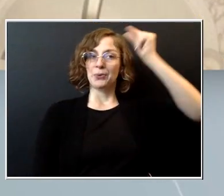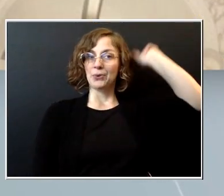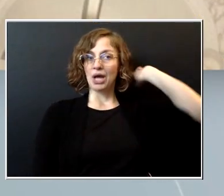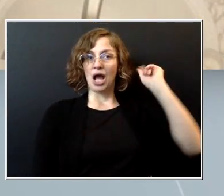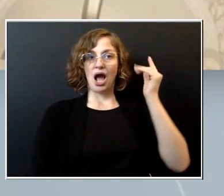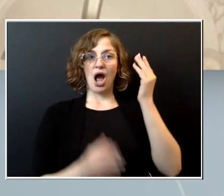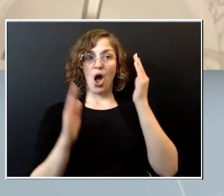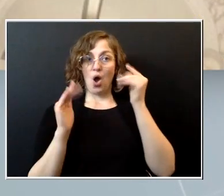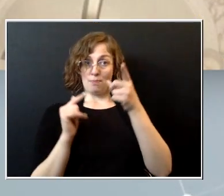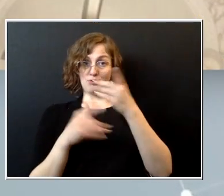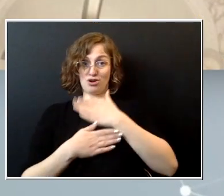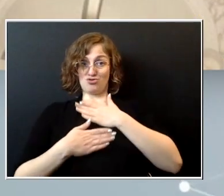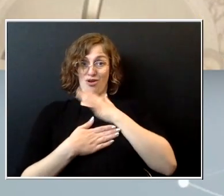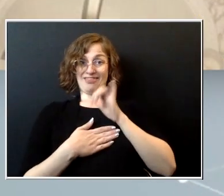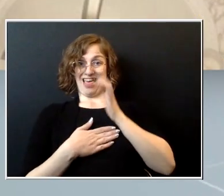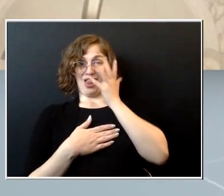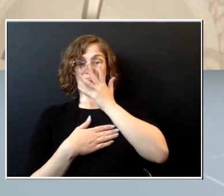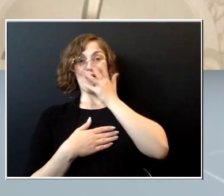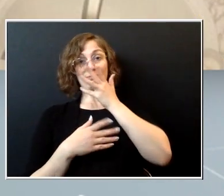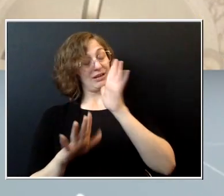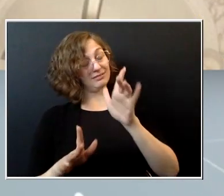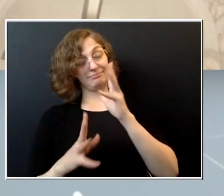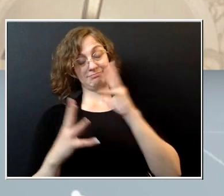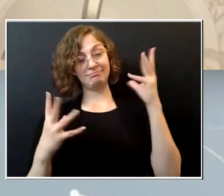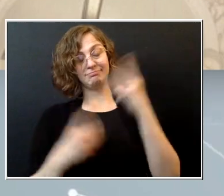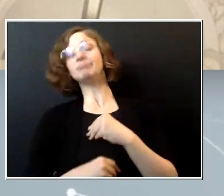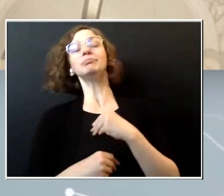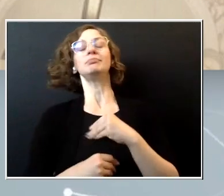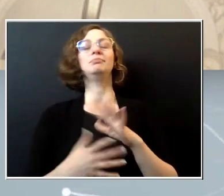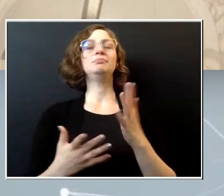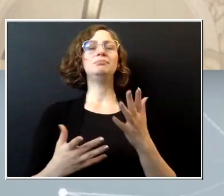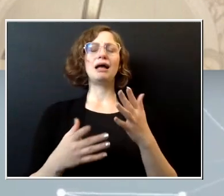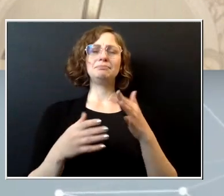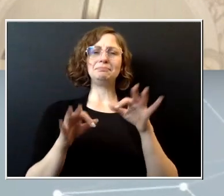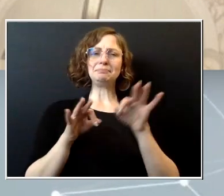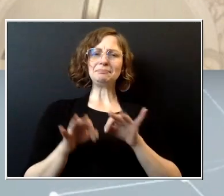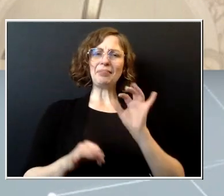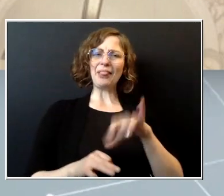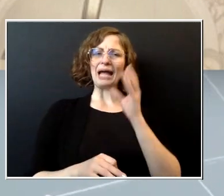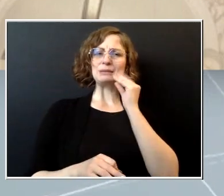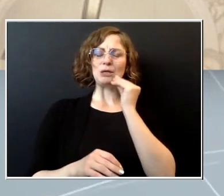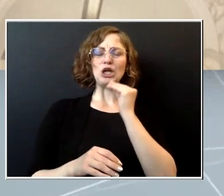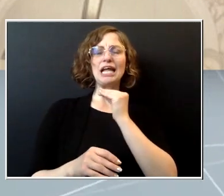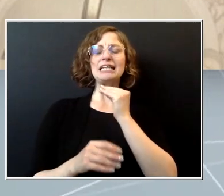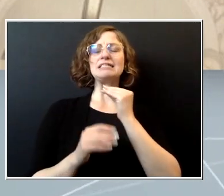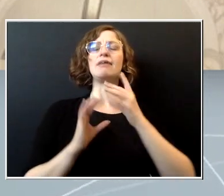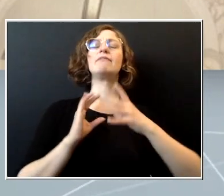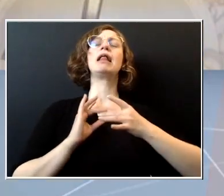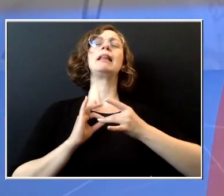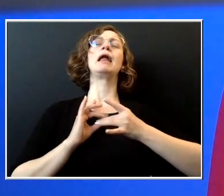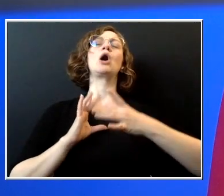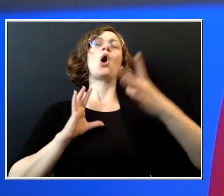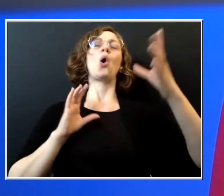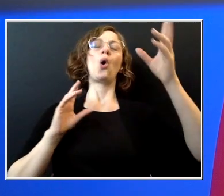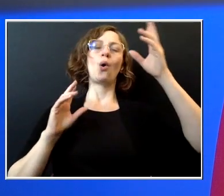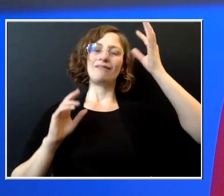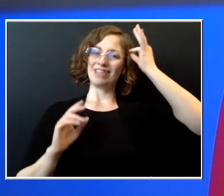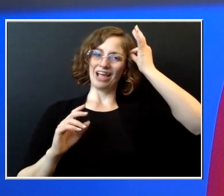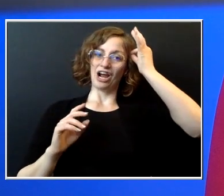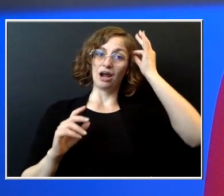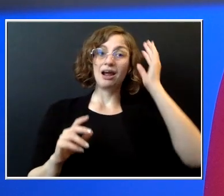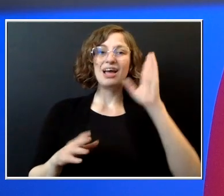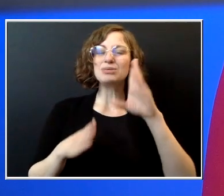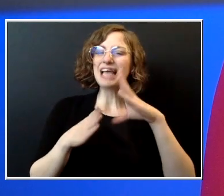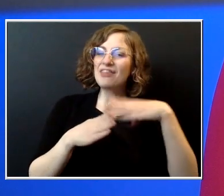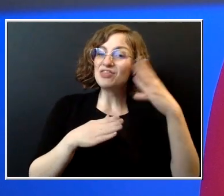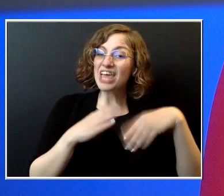But what was this like? How did you emotionally let go of the hair? I didn't lose my hair until the end. The cold